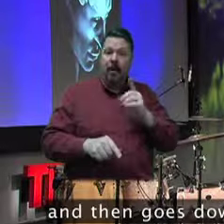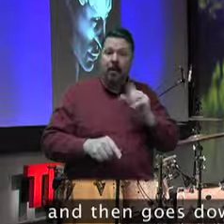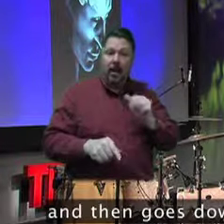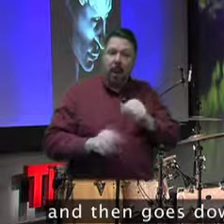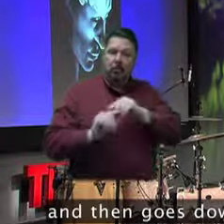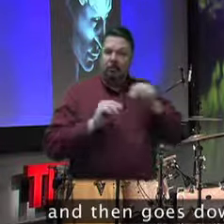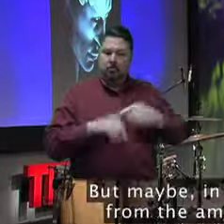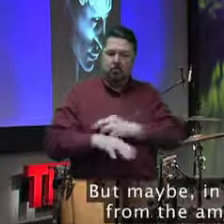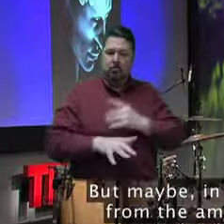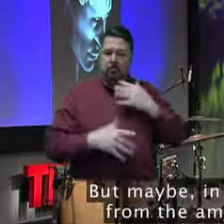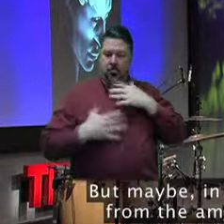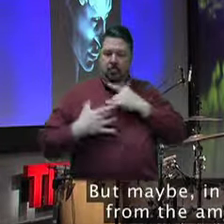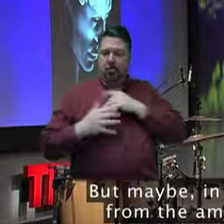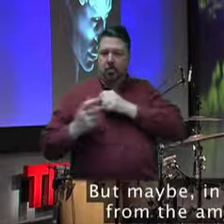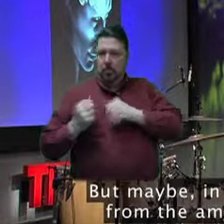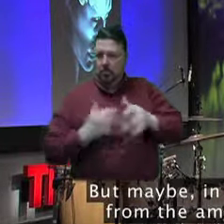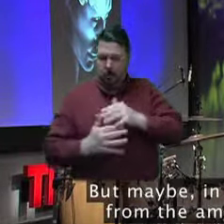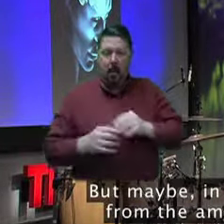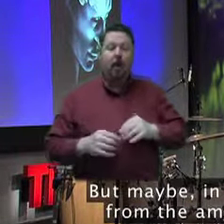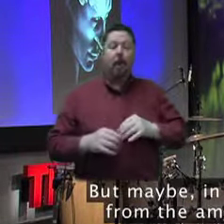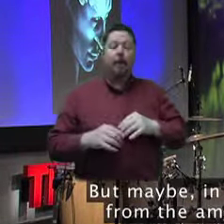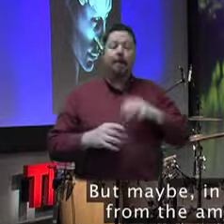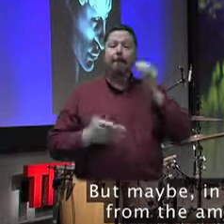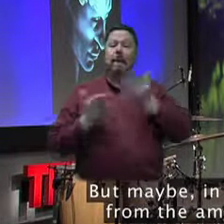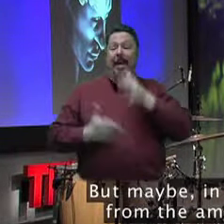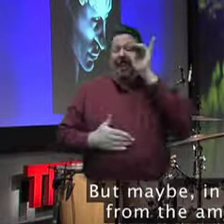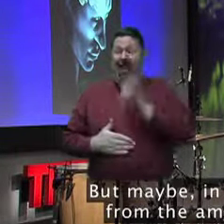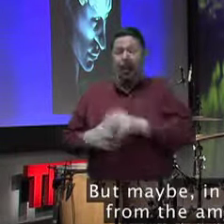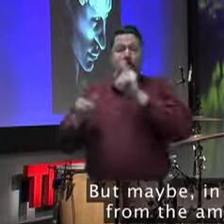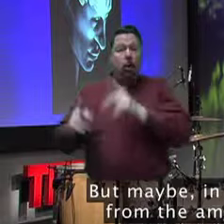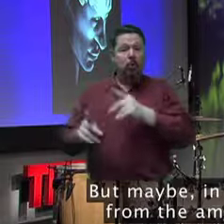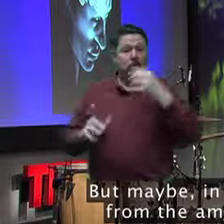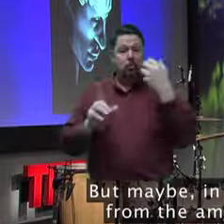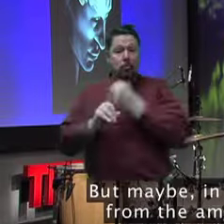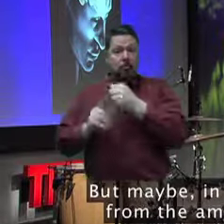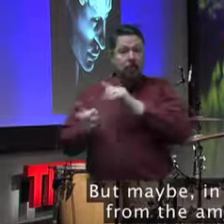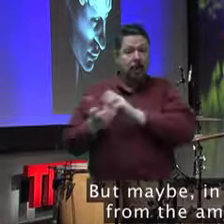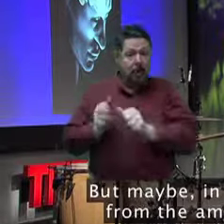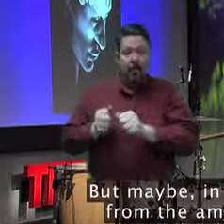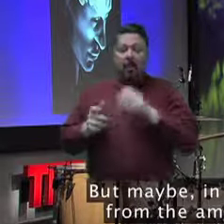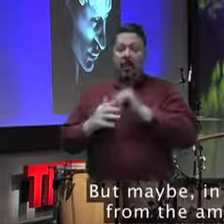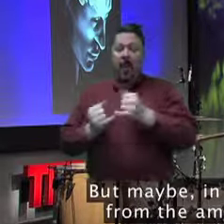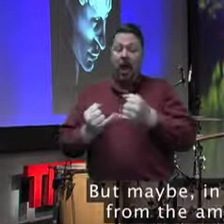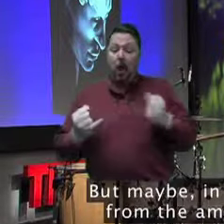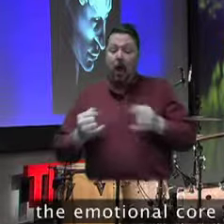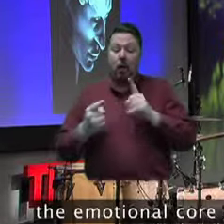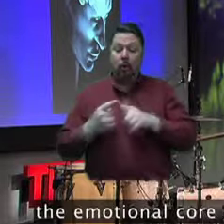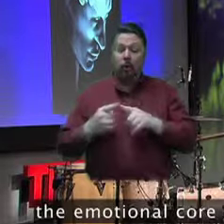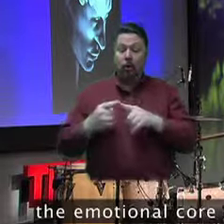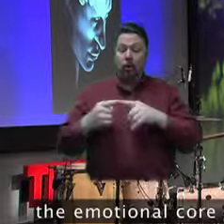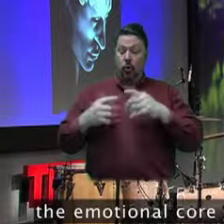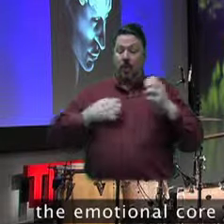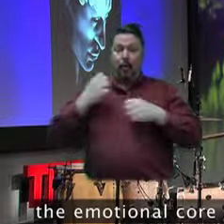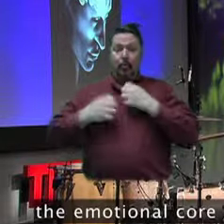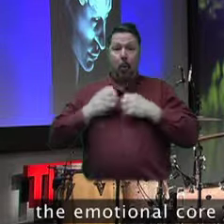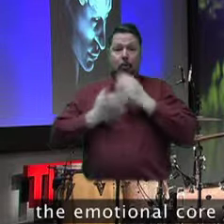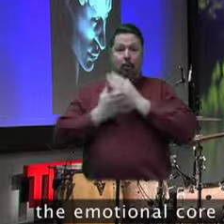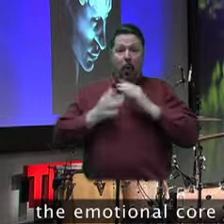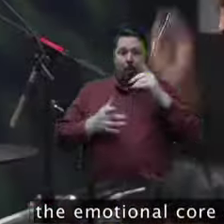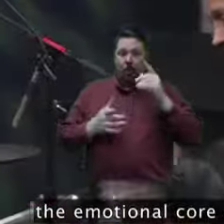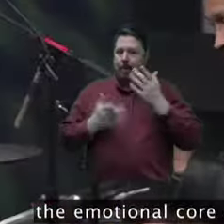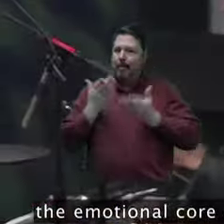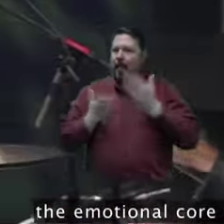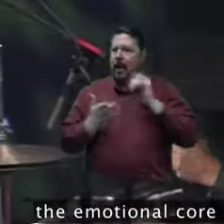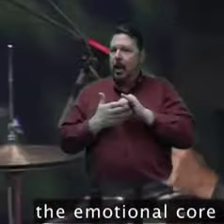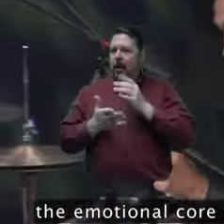goes down the autonomic nervous system. But maybe in this chap, that wire that goes from the amygdala to the limbic system, the emotional core of the